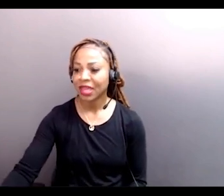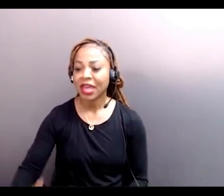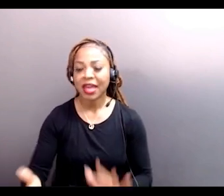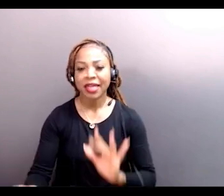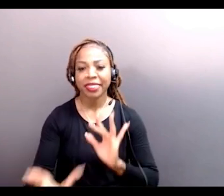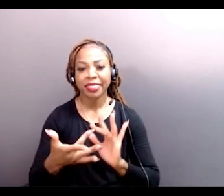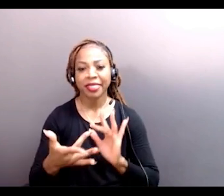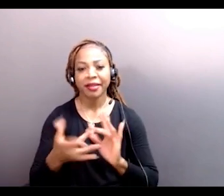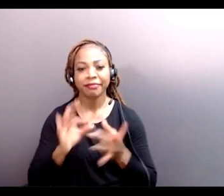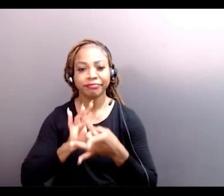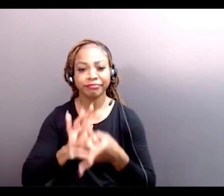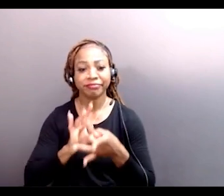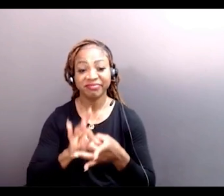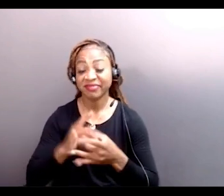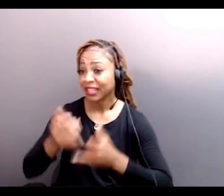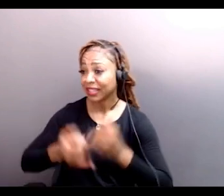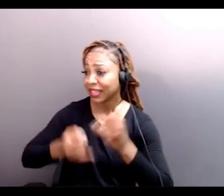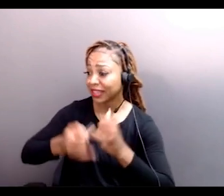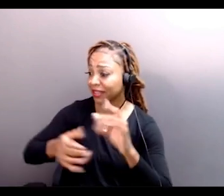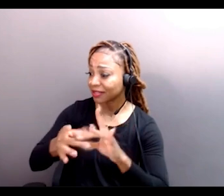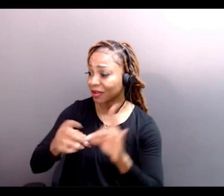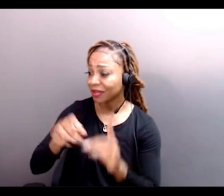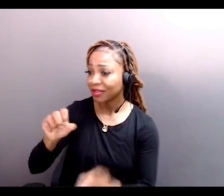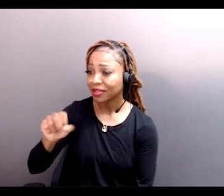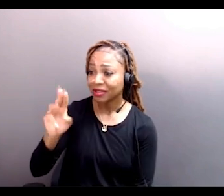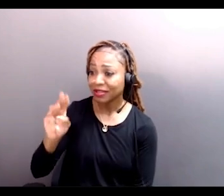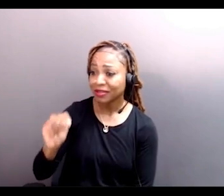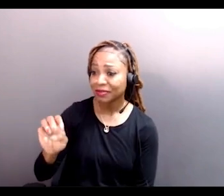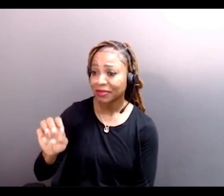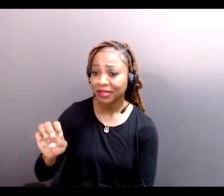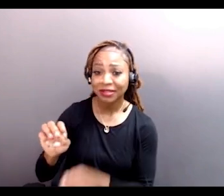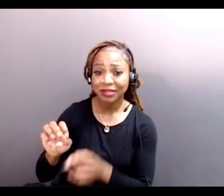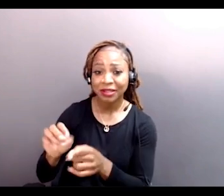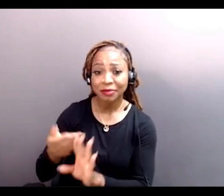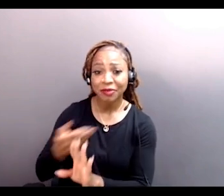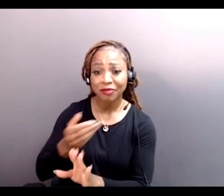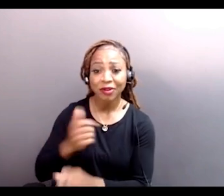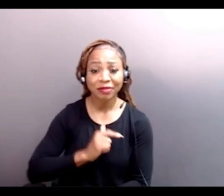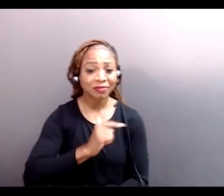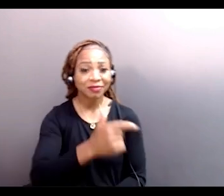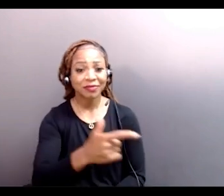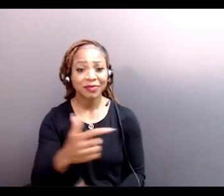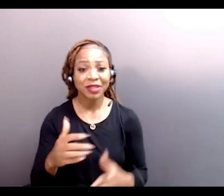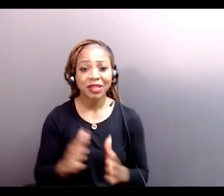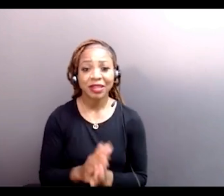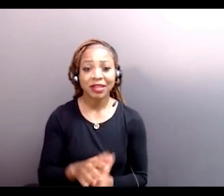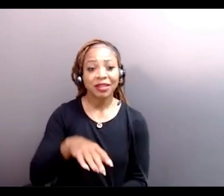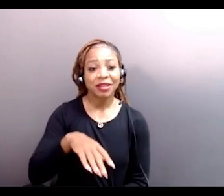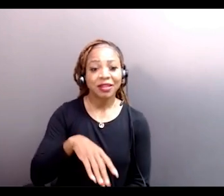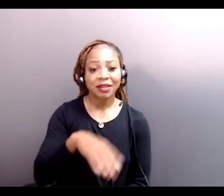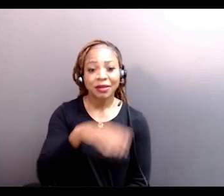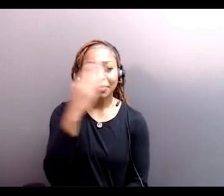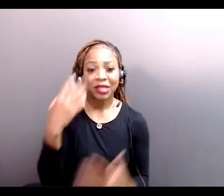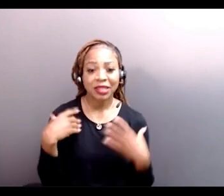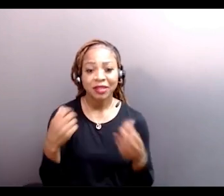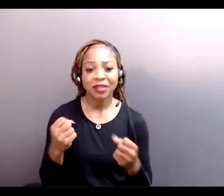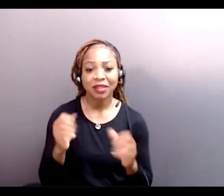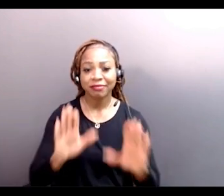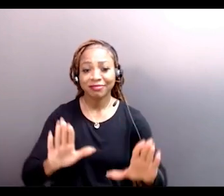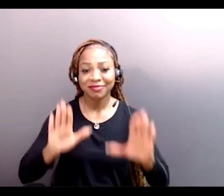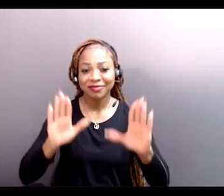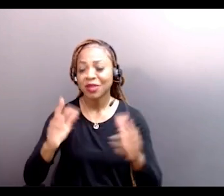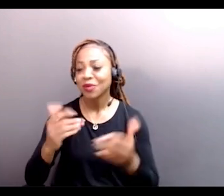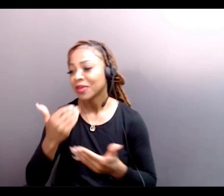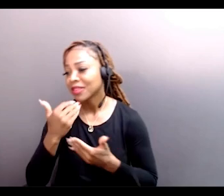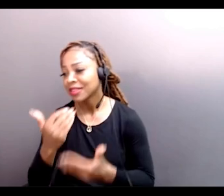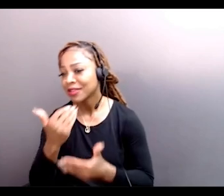touch. Sorry, Sume, any final comments as we wrap up and turn it back over to Healthcare Excellence? I'd just like to